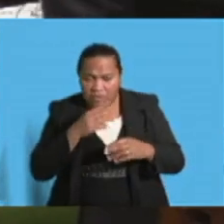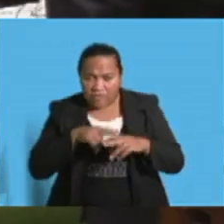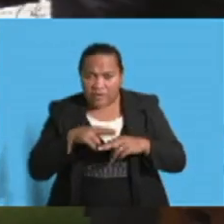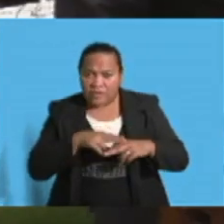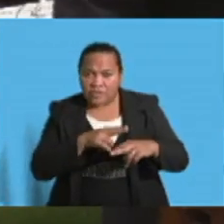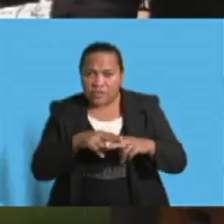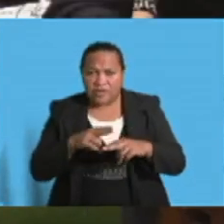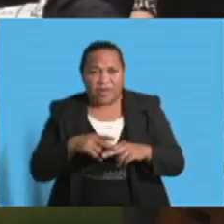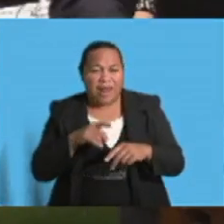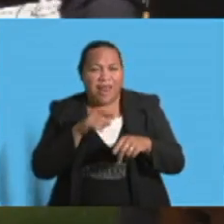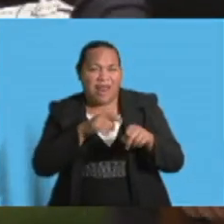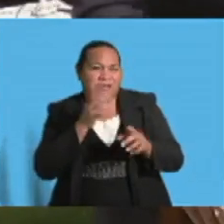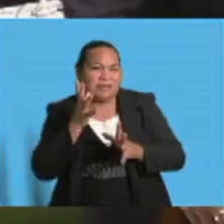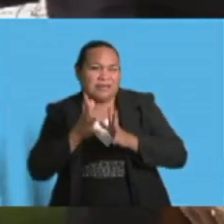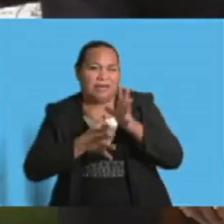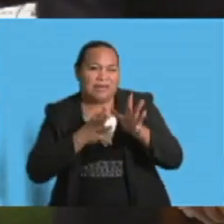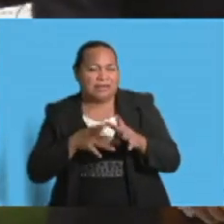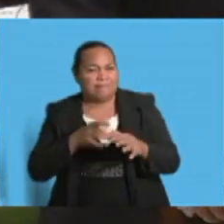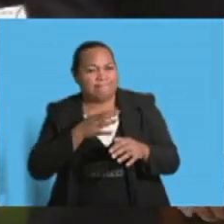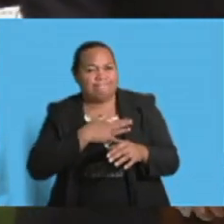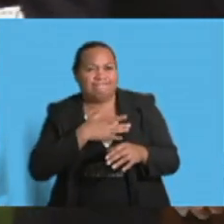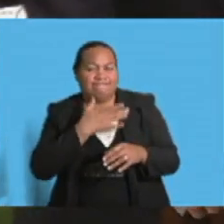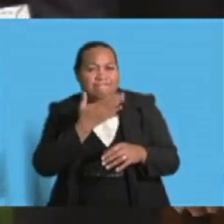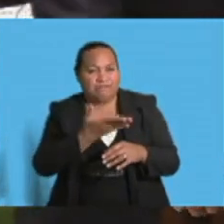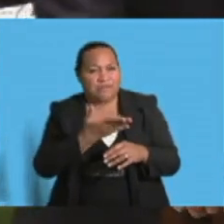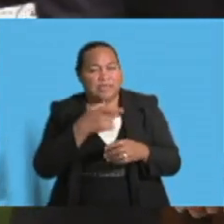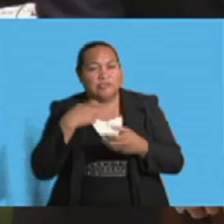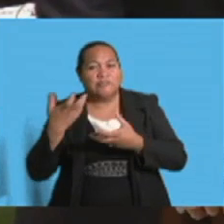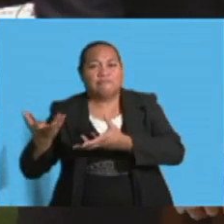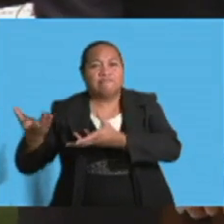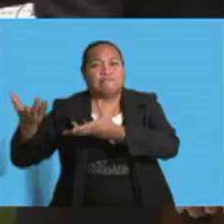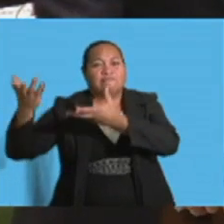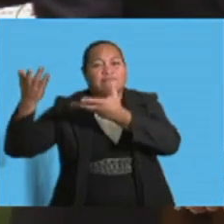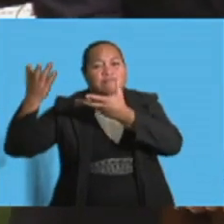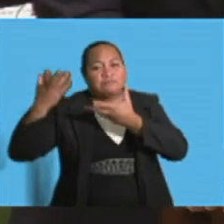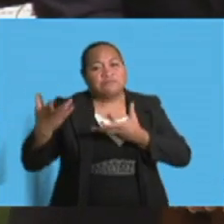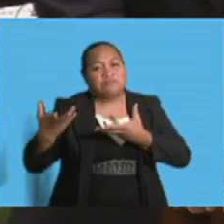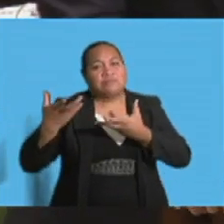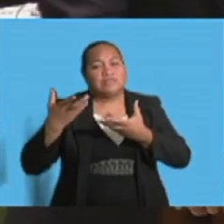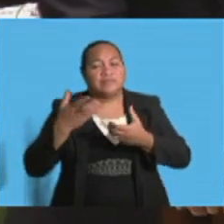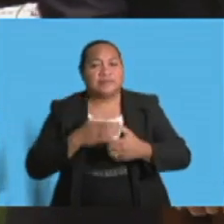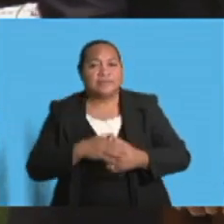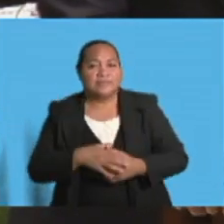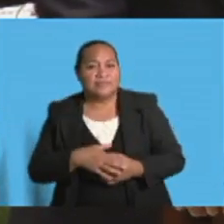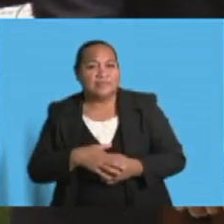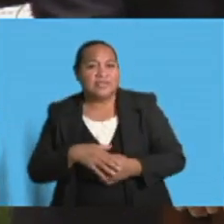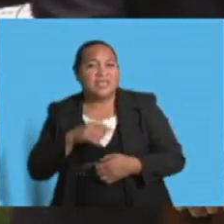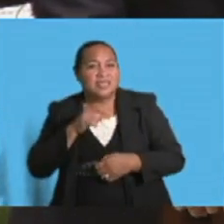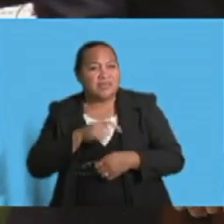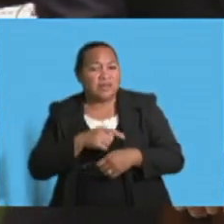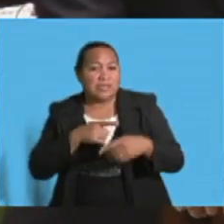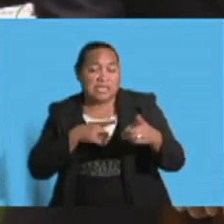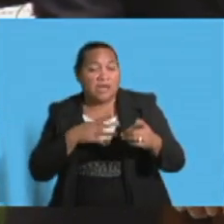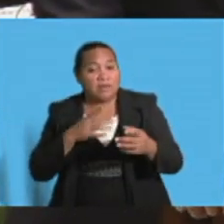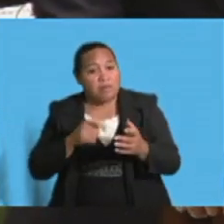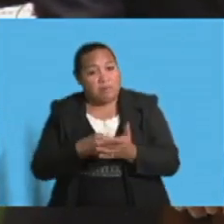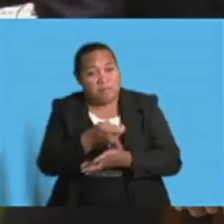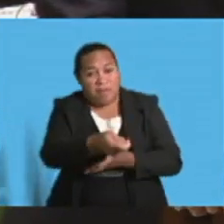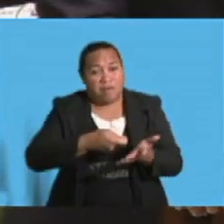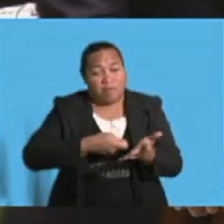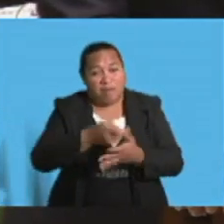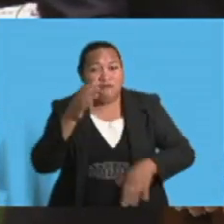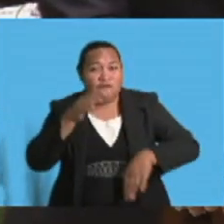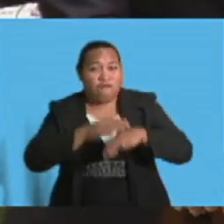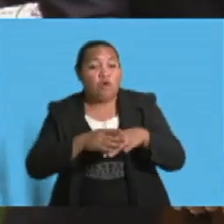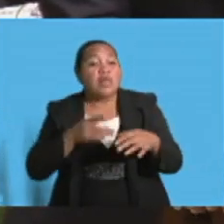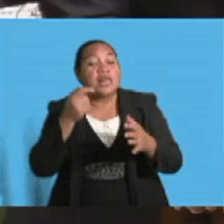of the scandal which now they collectively bear is enormous. By the time this amount is repaid in full, the taxpayers